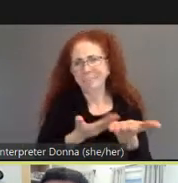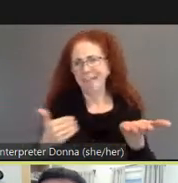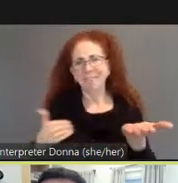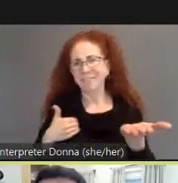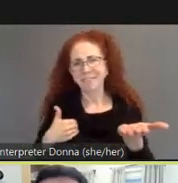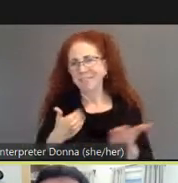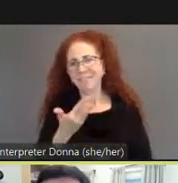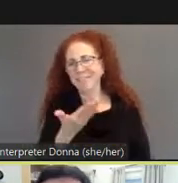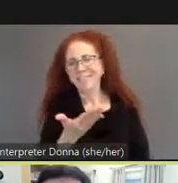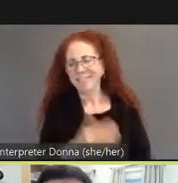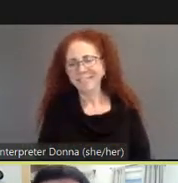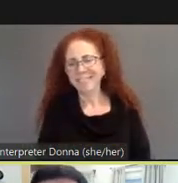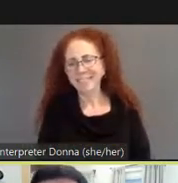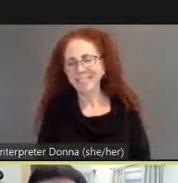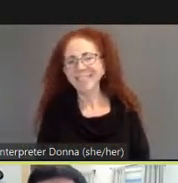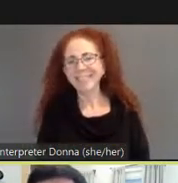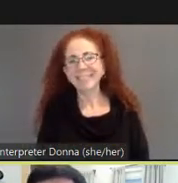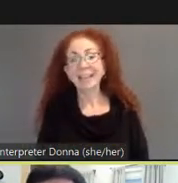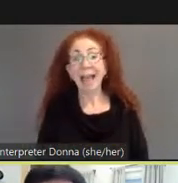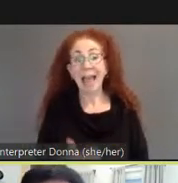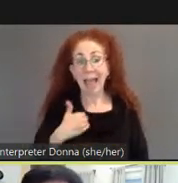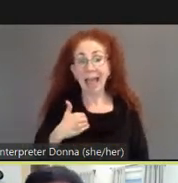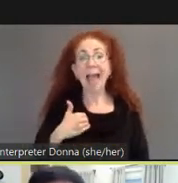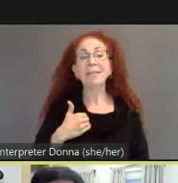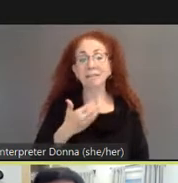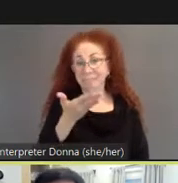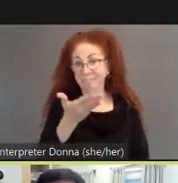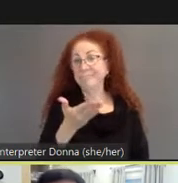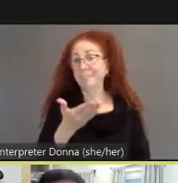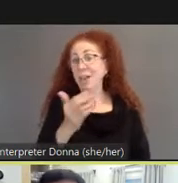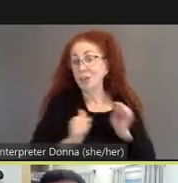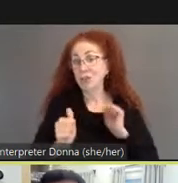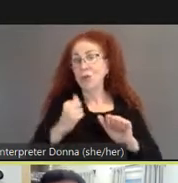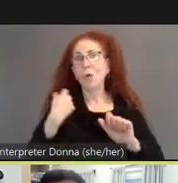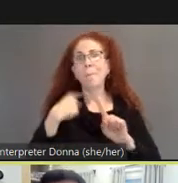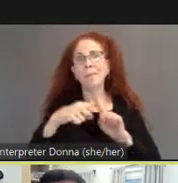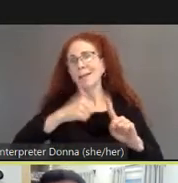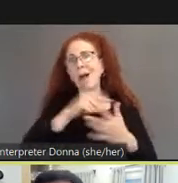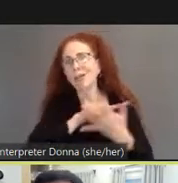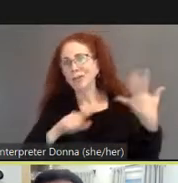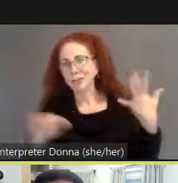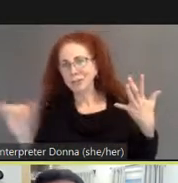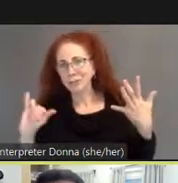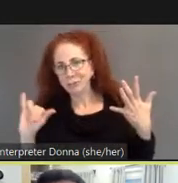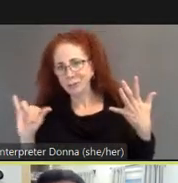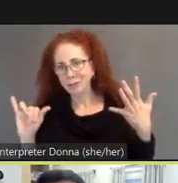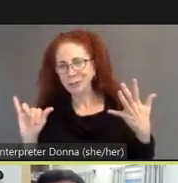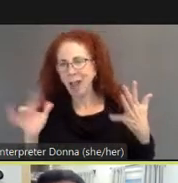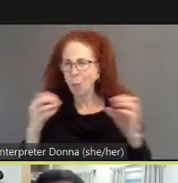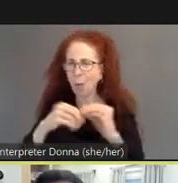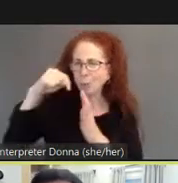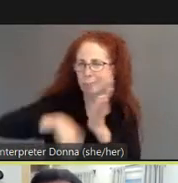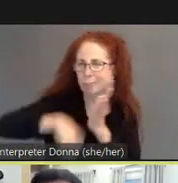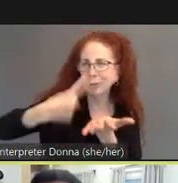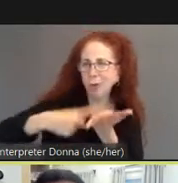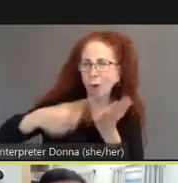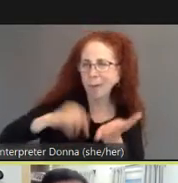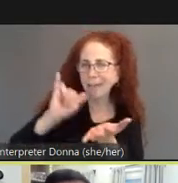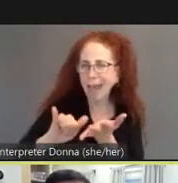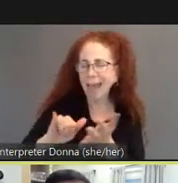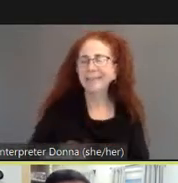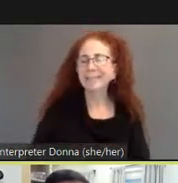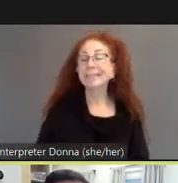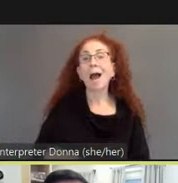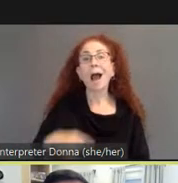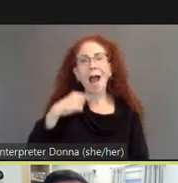able to create not only La Voix Humaine, but so much more. And I'd love to dive into that. I've said to Nicole